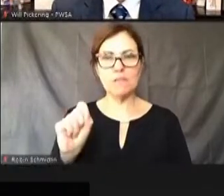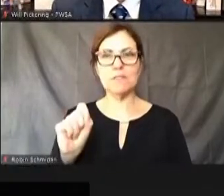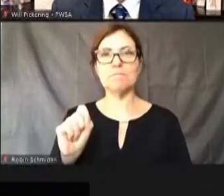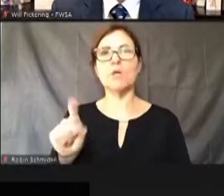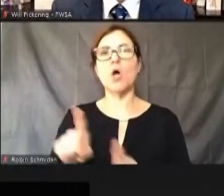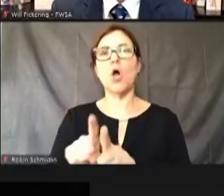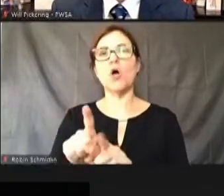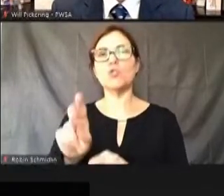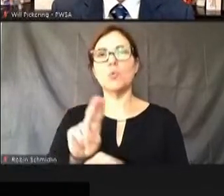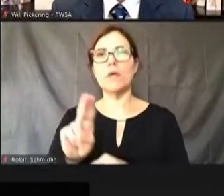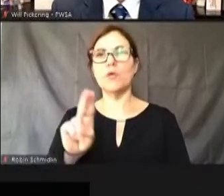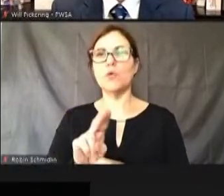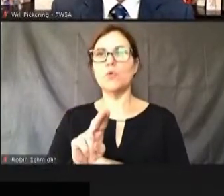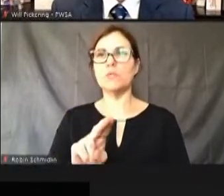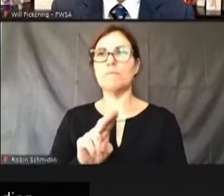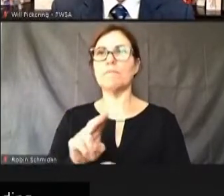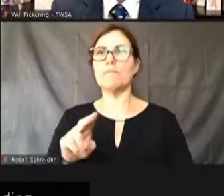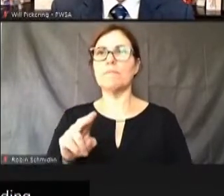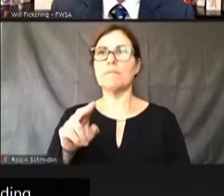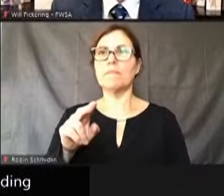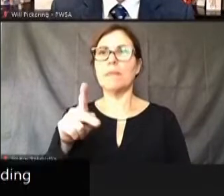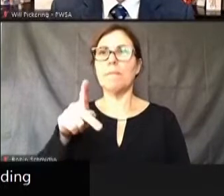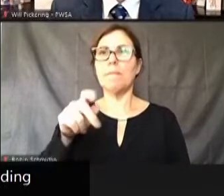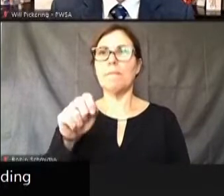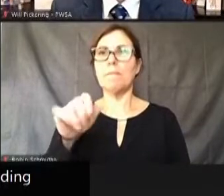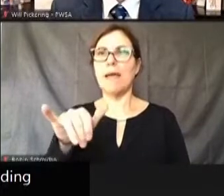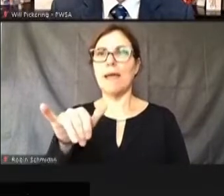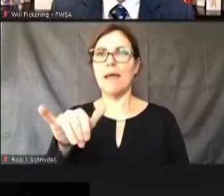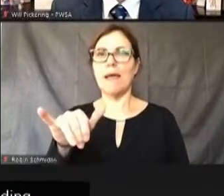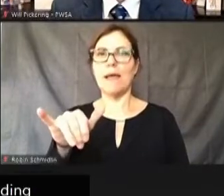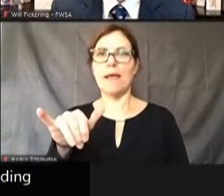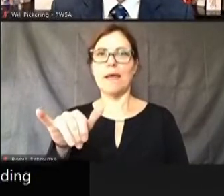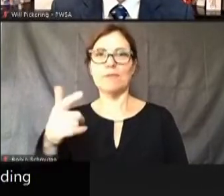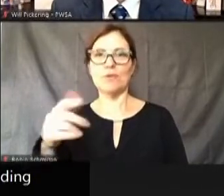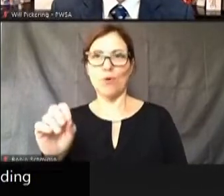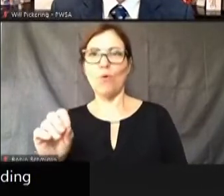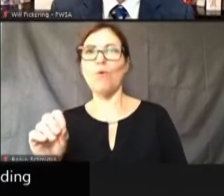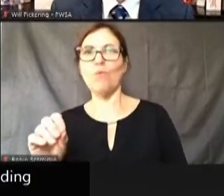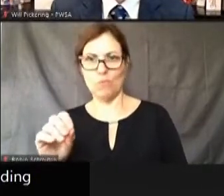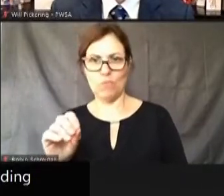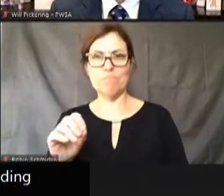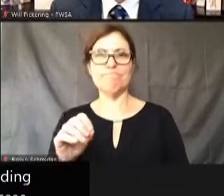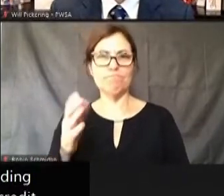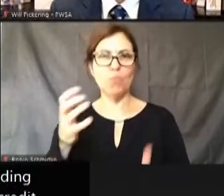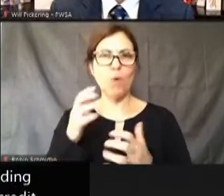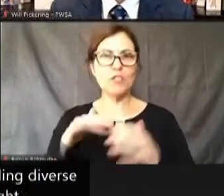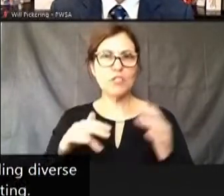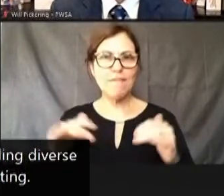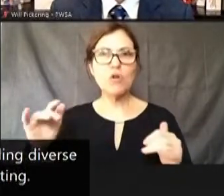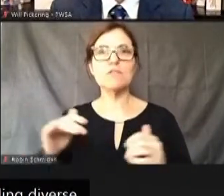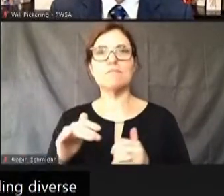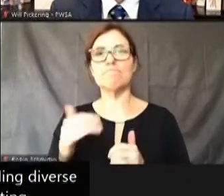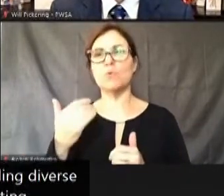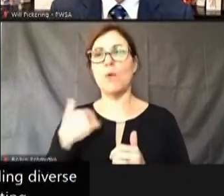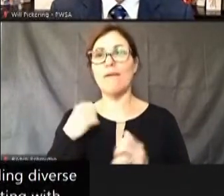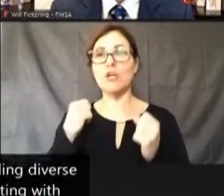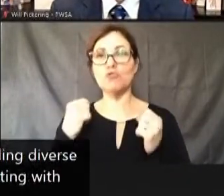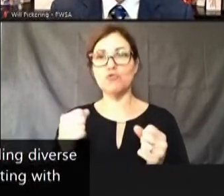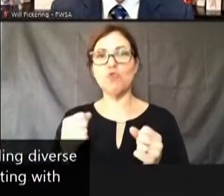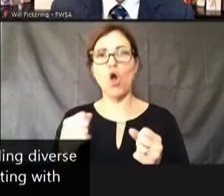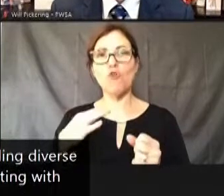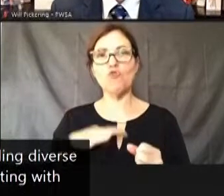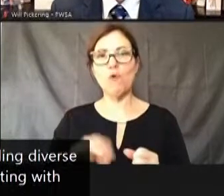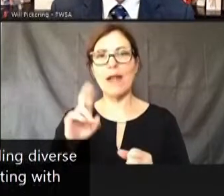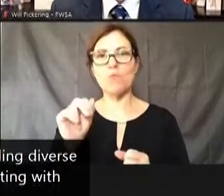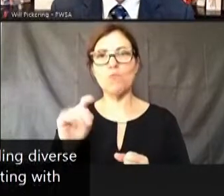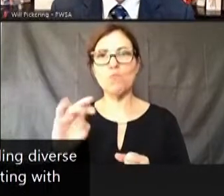use PAYGO to keep our funding diverse. PWSA continues to maintain a strong credit rating with S&P as